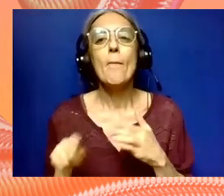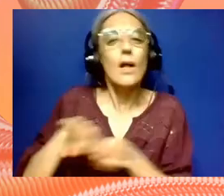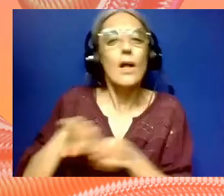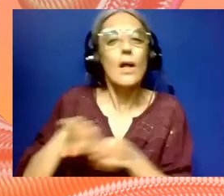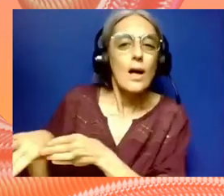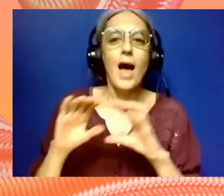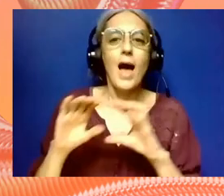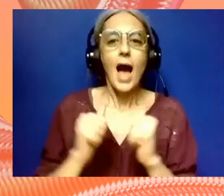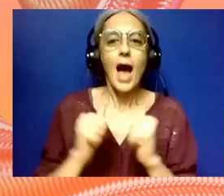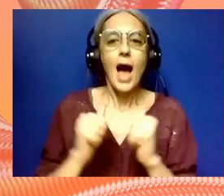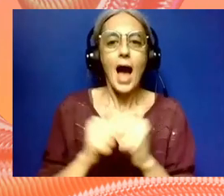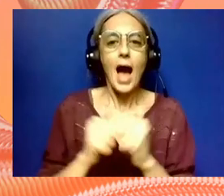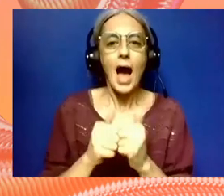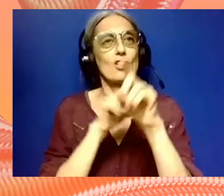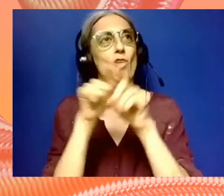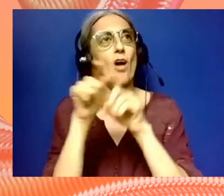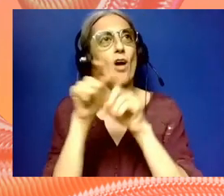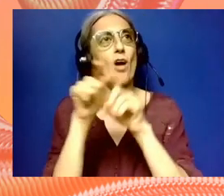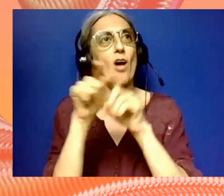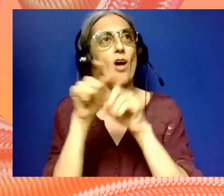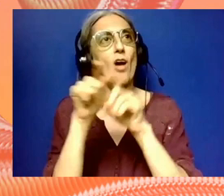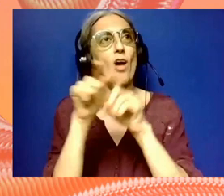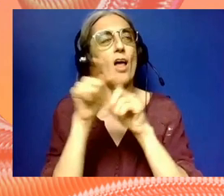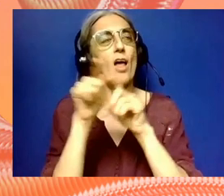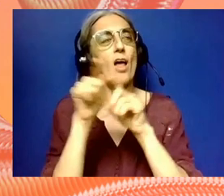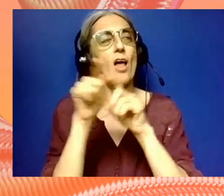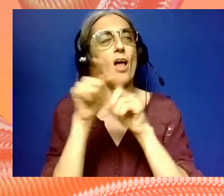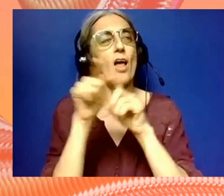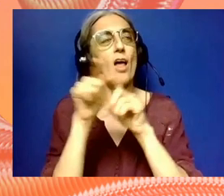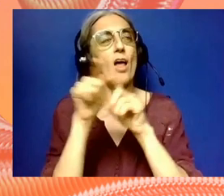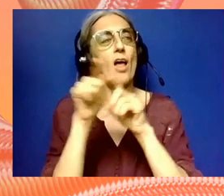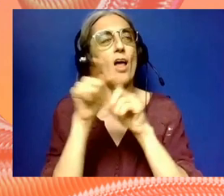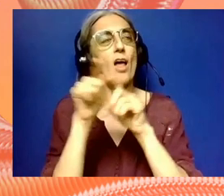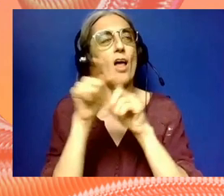deeper with each other and actually moving forward?